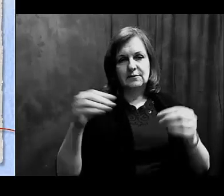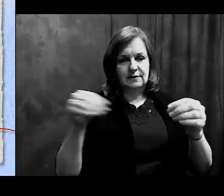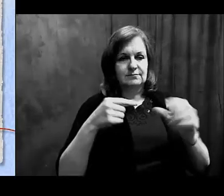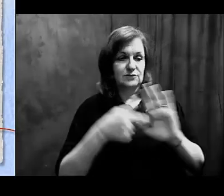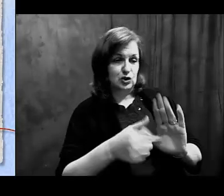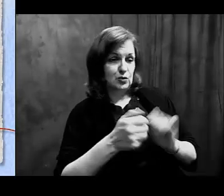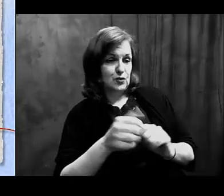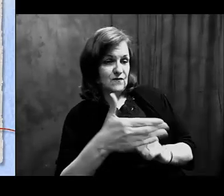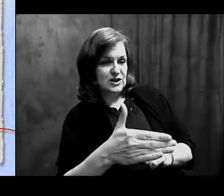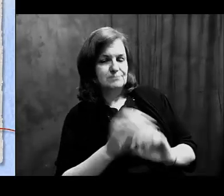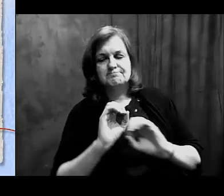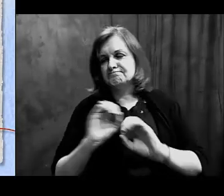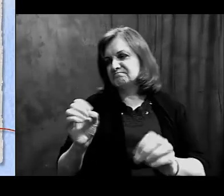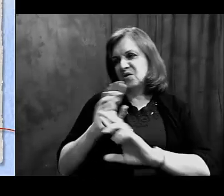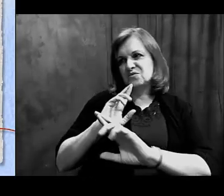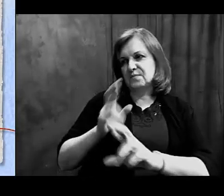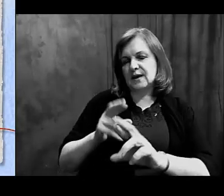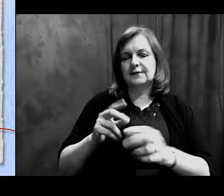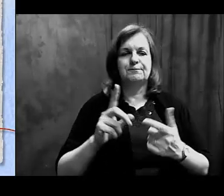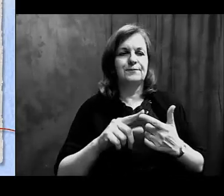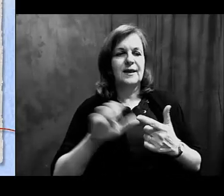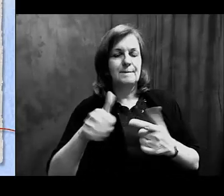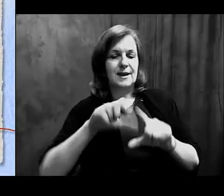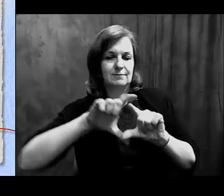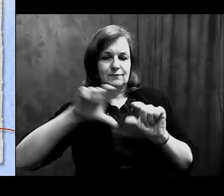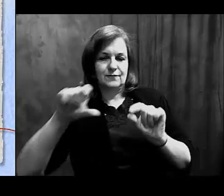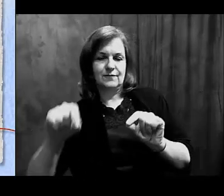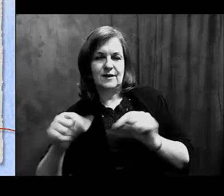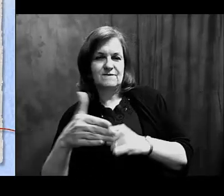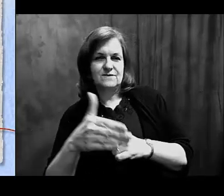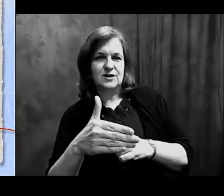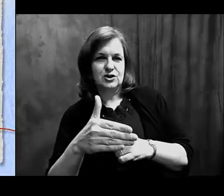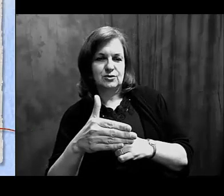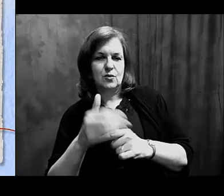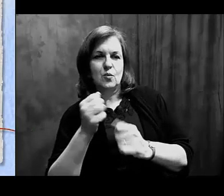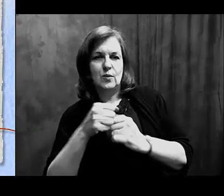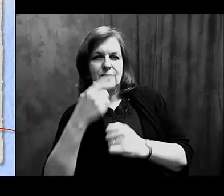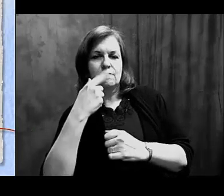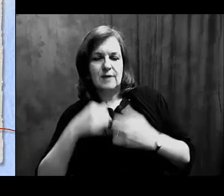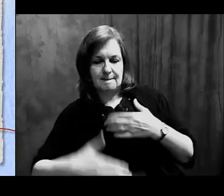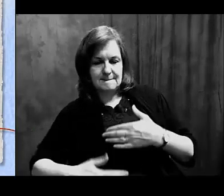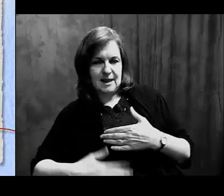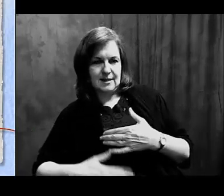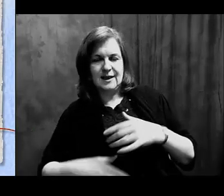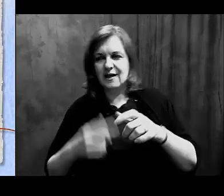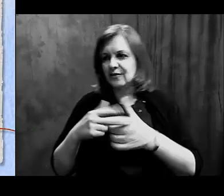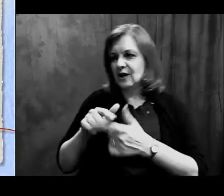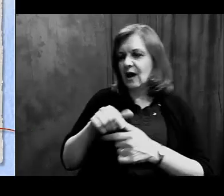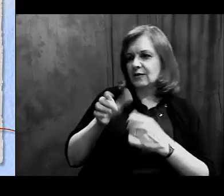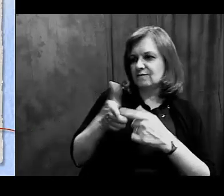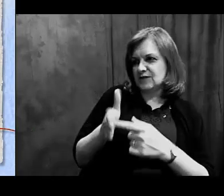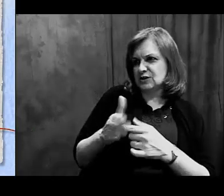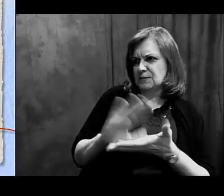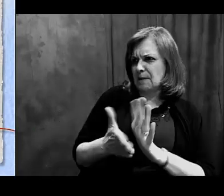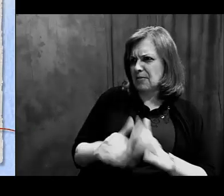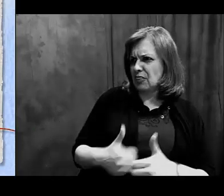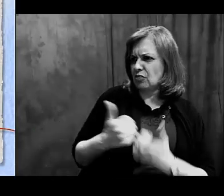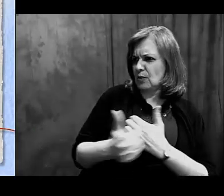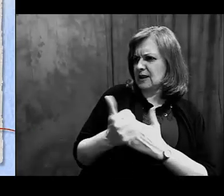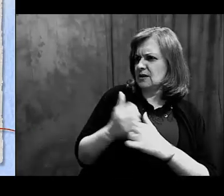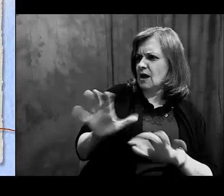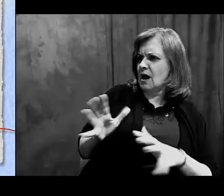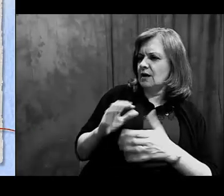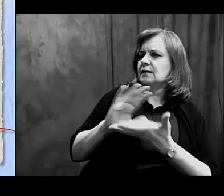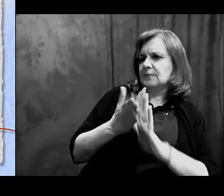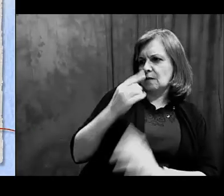no response. They made one that was fish-shaped again, red belly. The other fish took up a threat posture kind